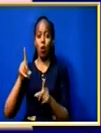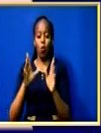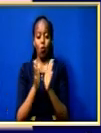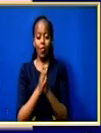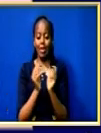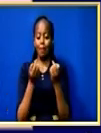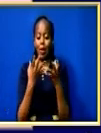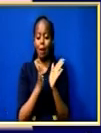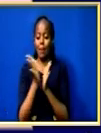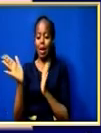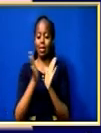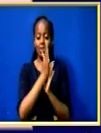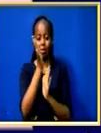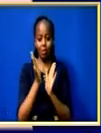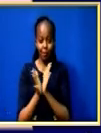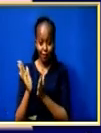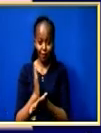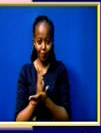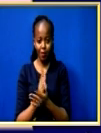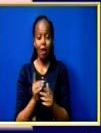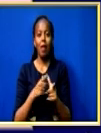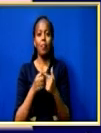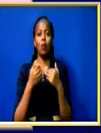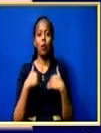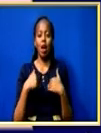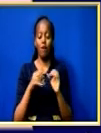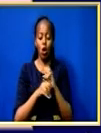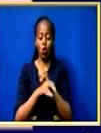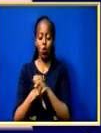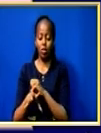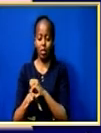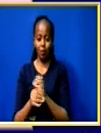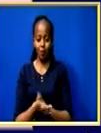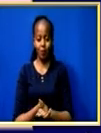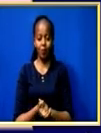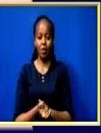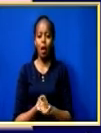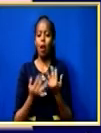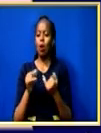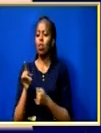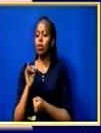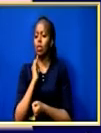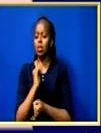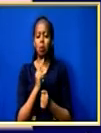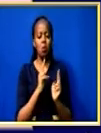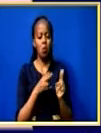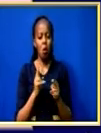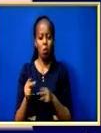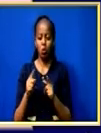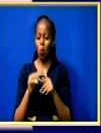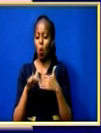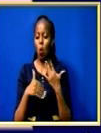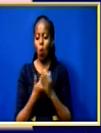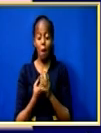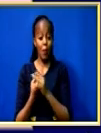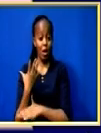several branches. Okay? Yeah. Then we have the root there. So this is common to almost all